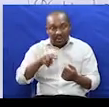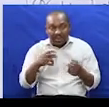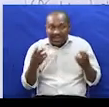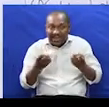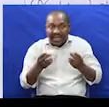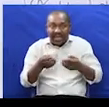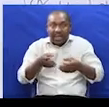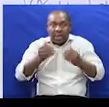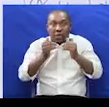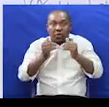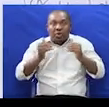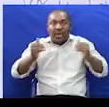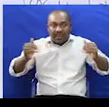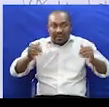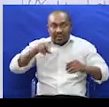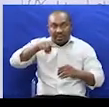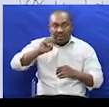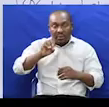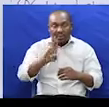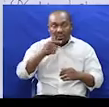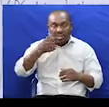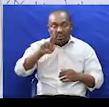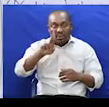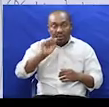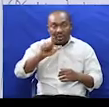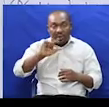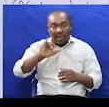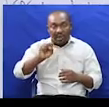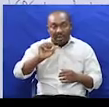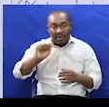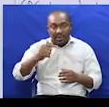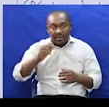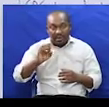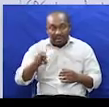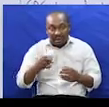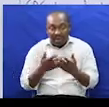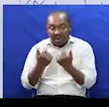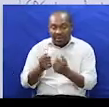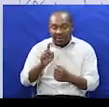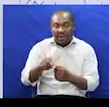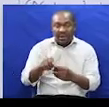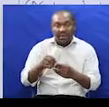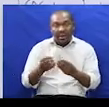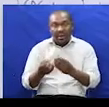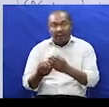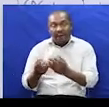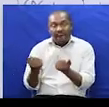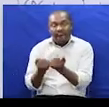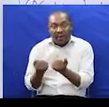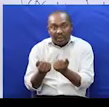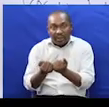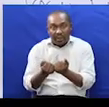neutralization reaction? Because there is a formation of salty and water. Refer to salty in the